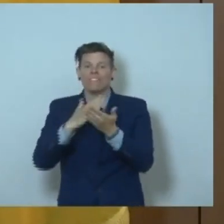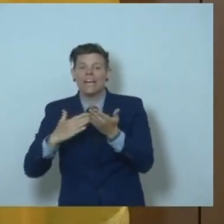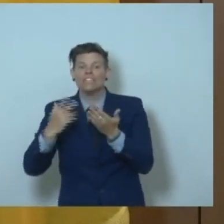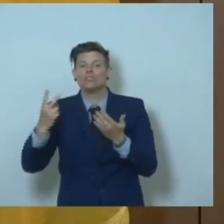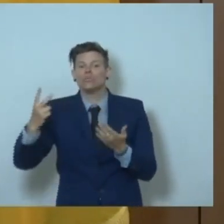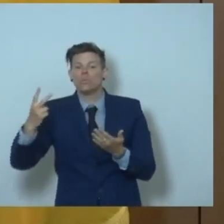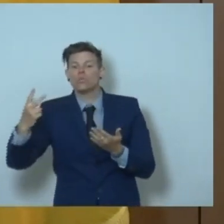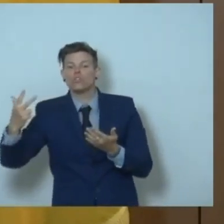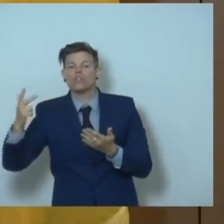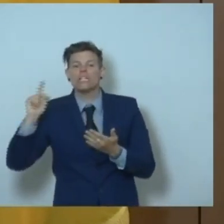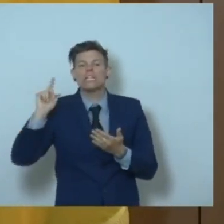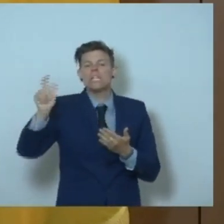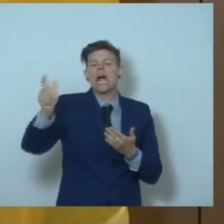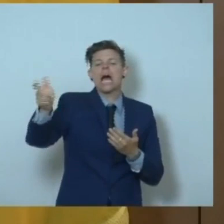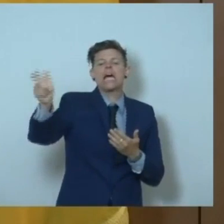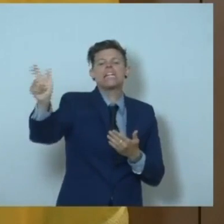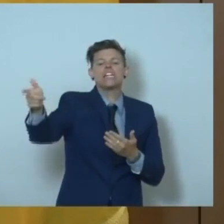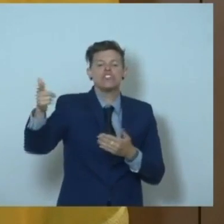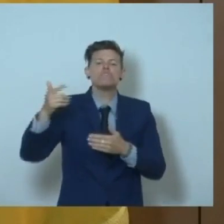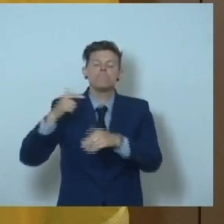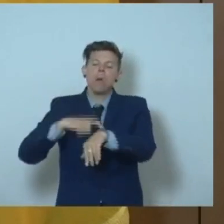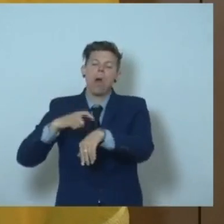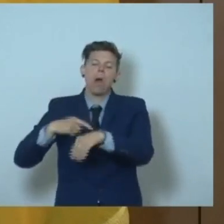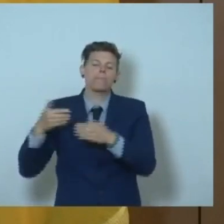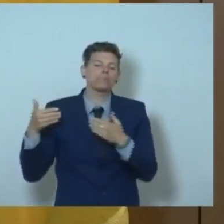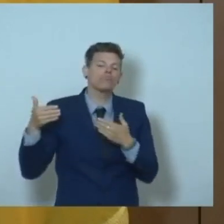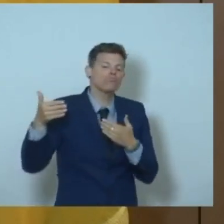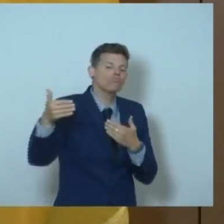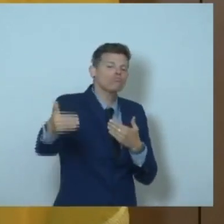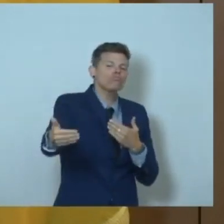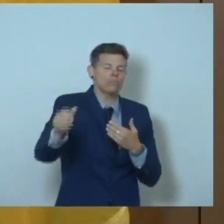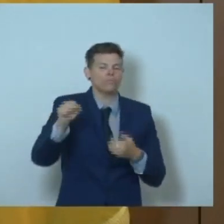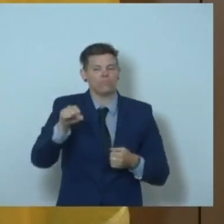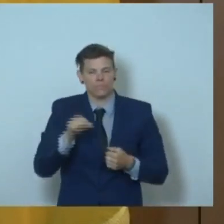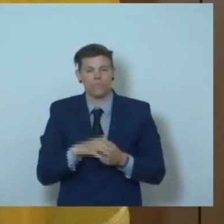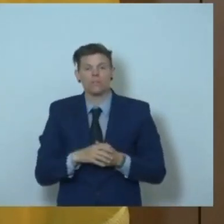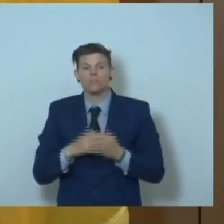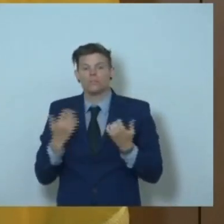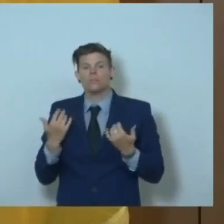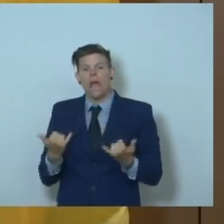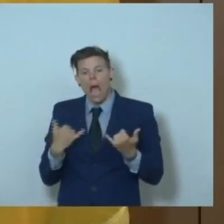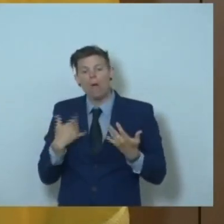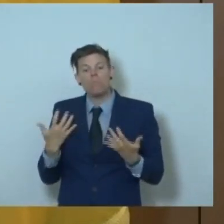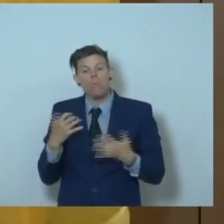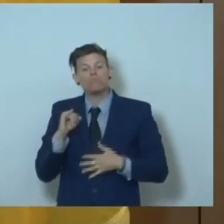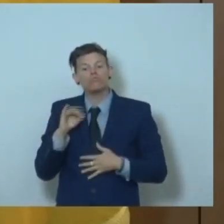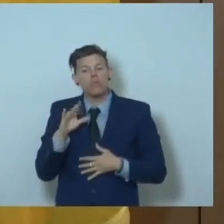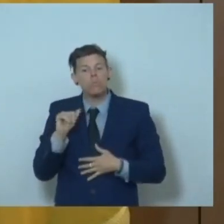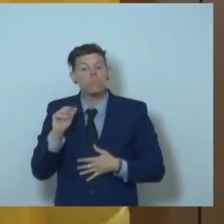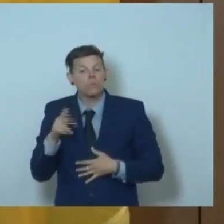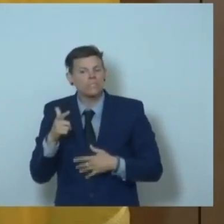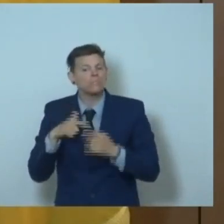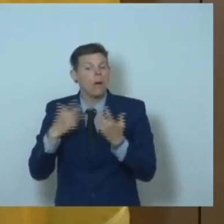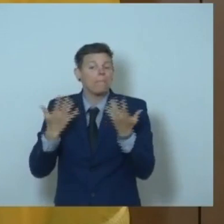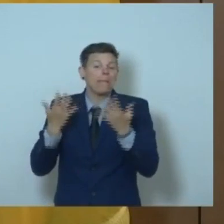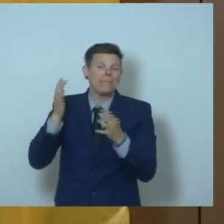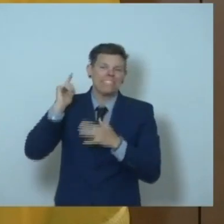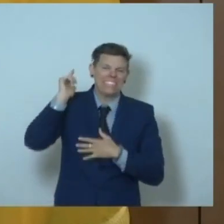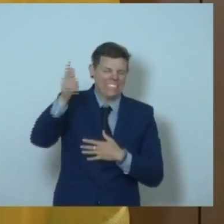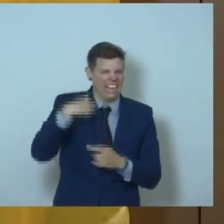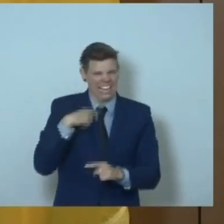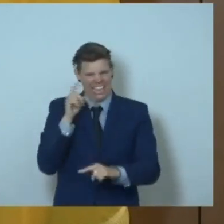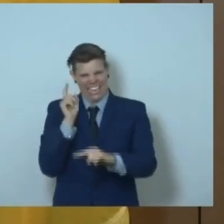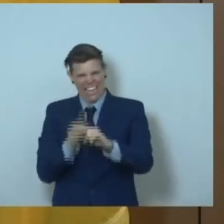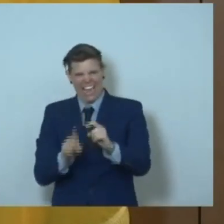much later openings in July and August or later. I can't guarantee what those